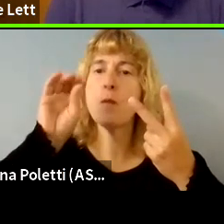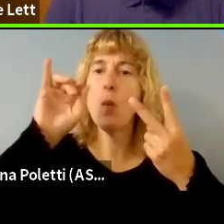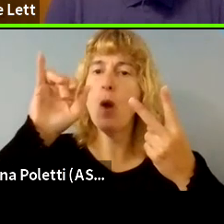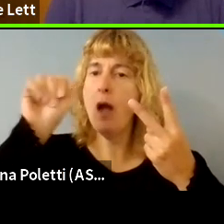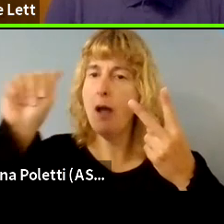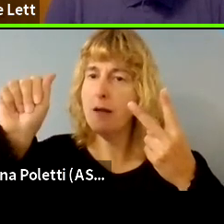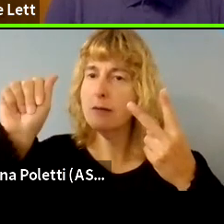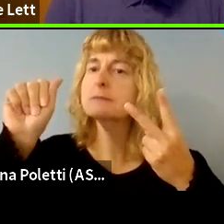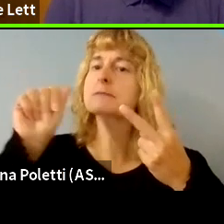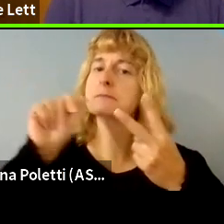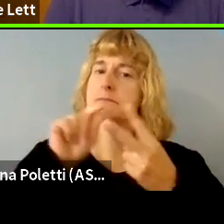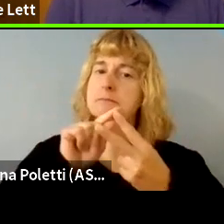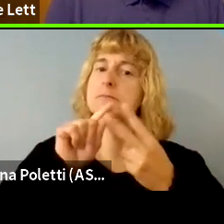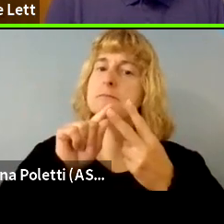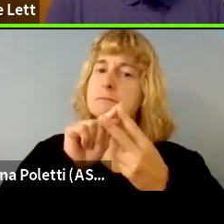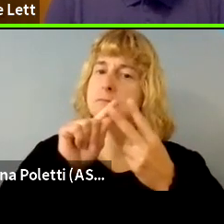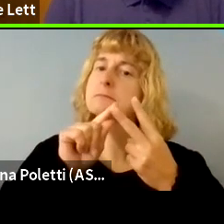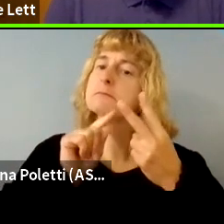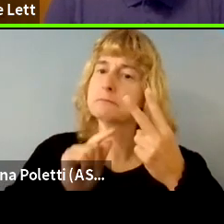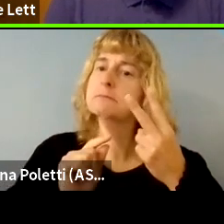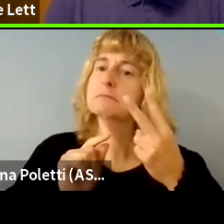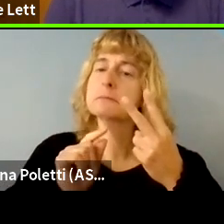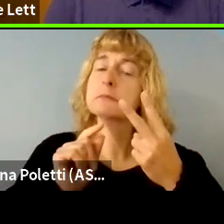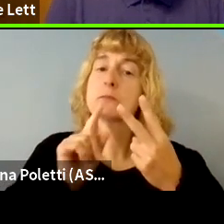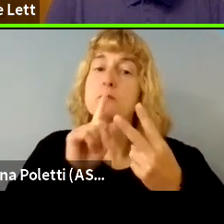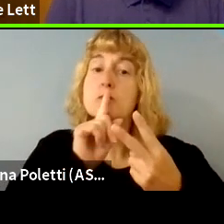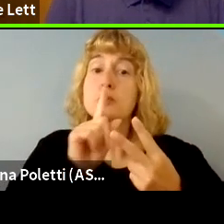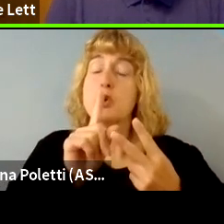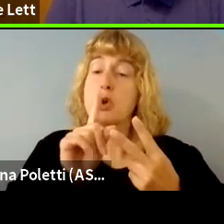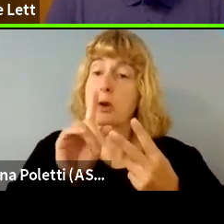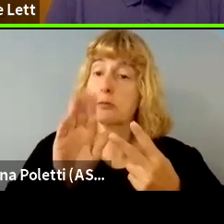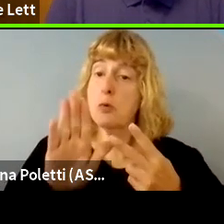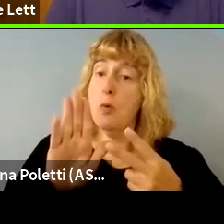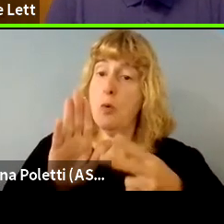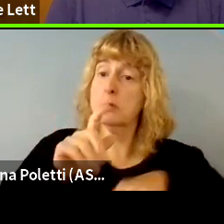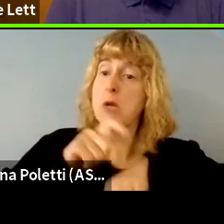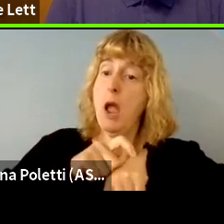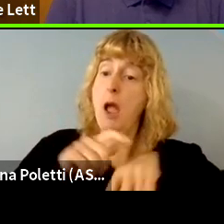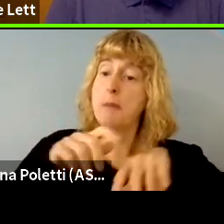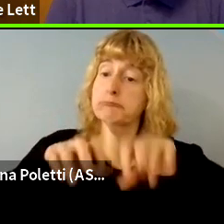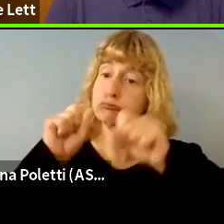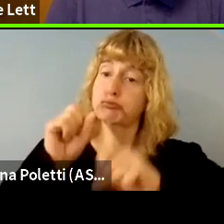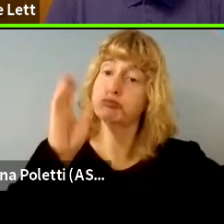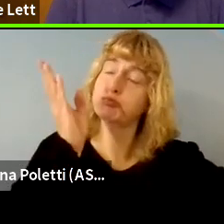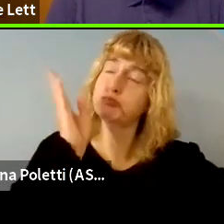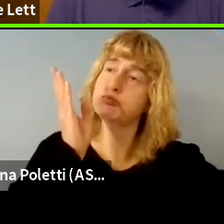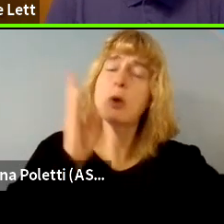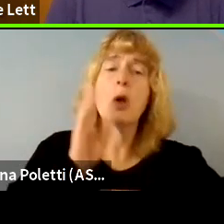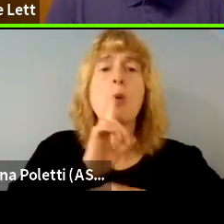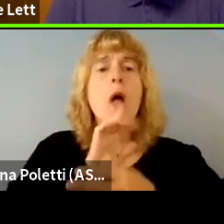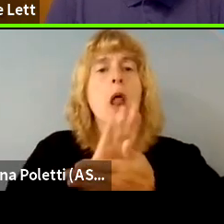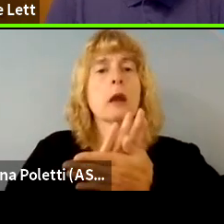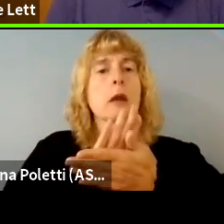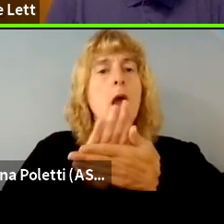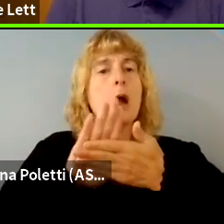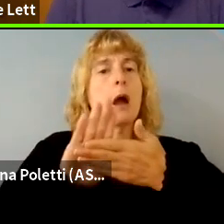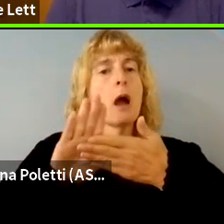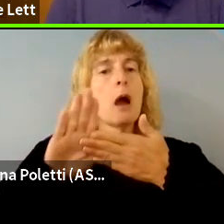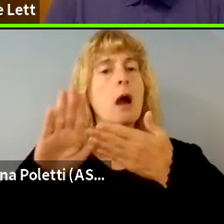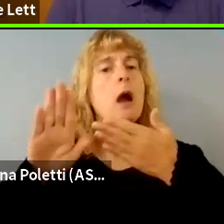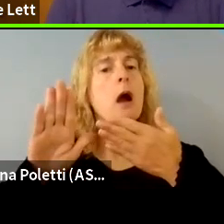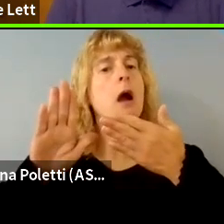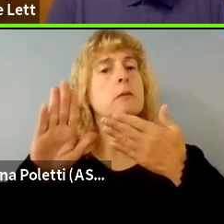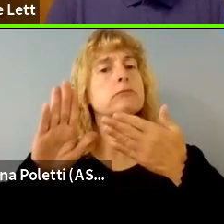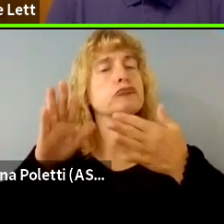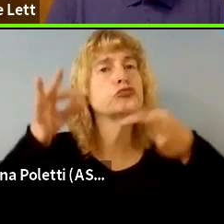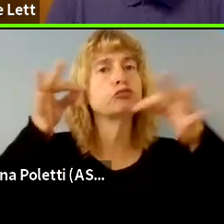Certainly, the time that was spent gives us a nice overview. It doesn't delve into the weeds